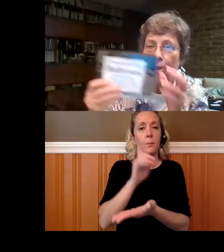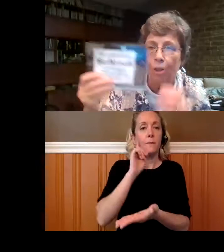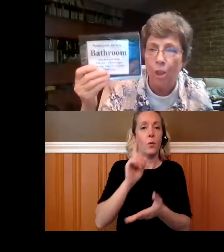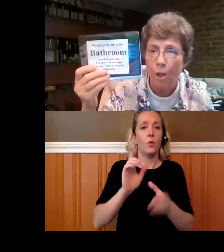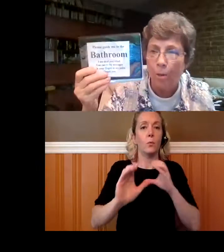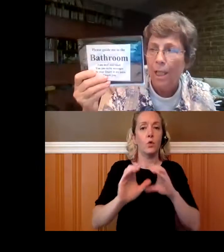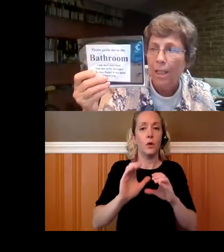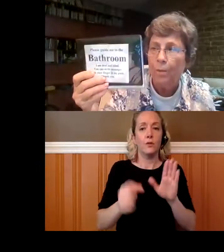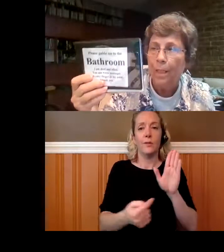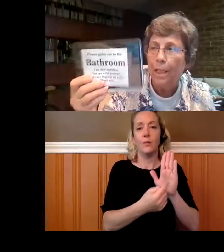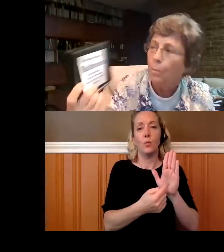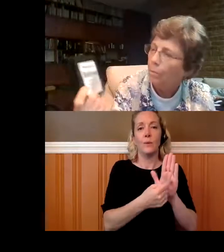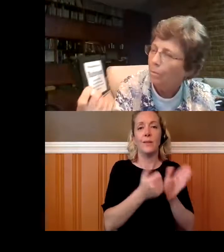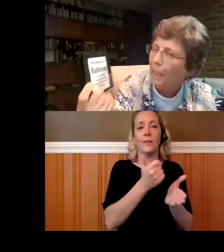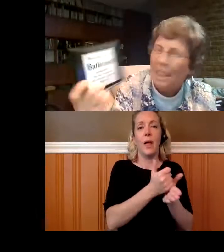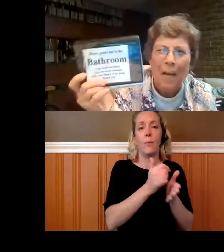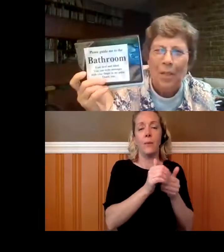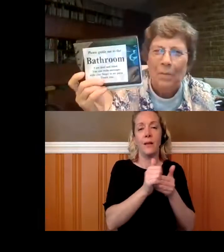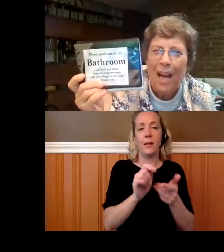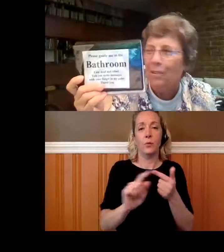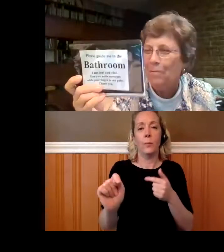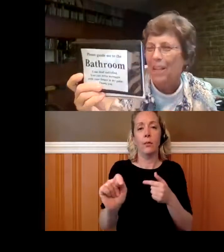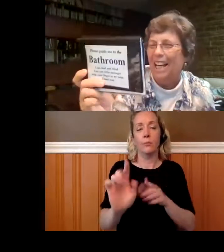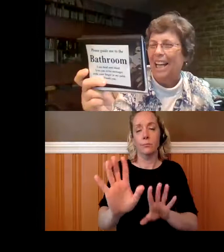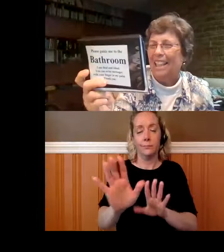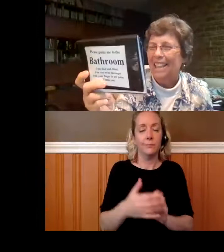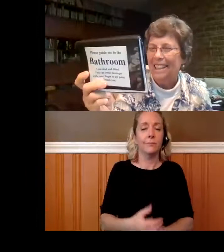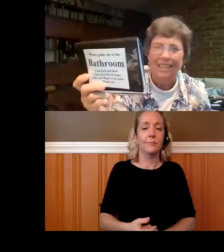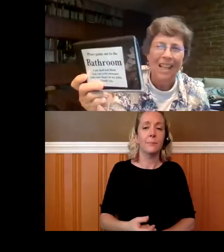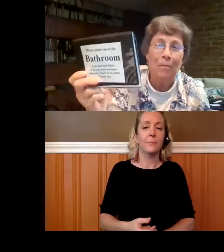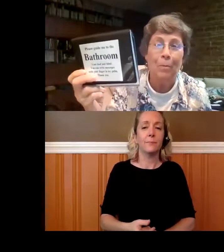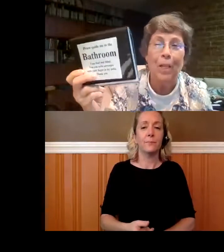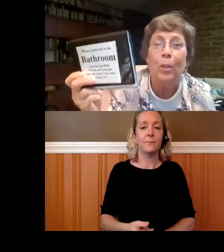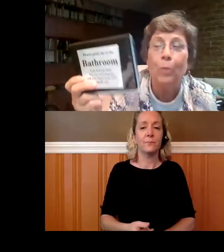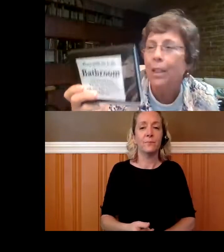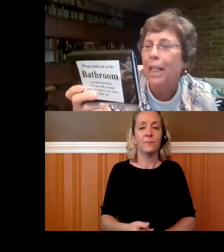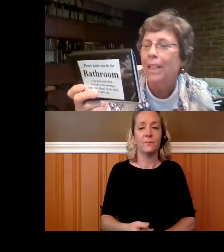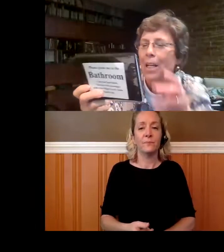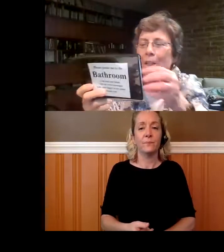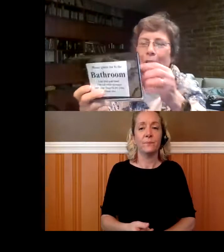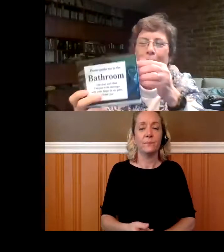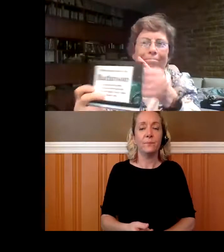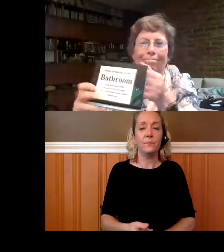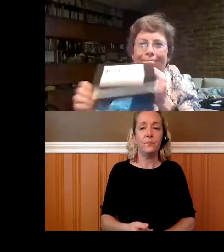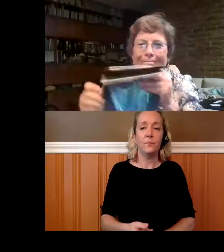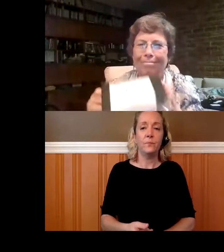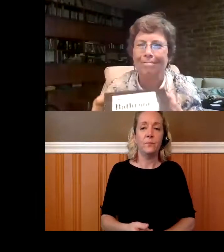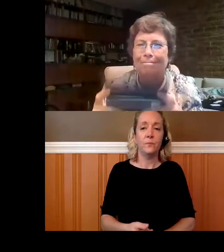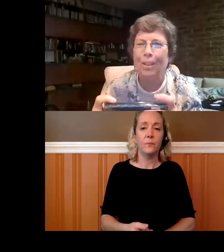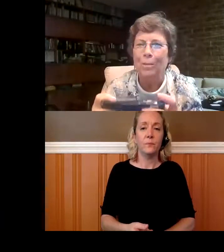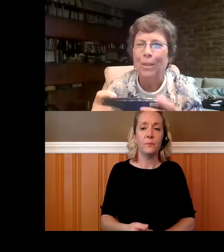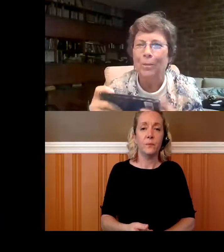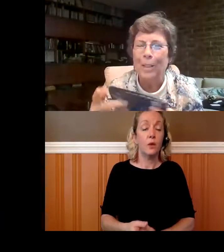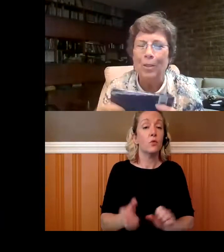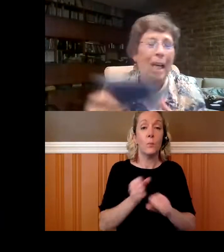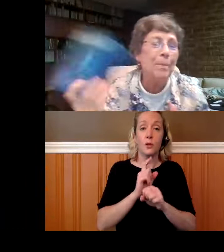Well, I'm deaf and blind, you can print. Okay, so don't know when we'll be using that, but anyway, so be prepared with